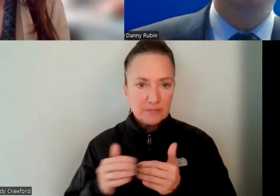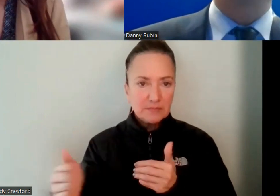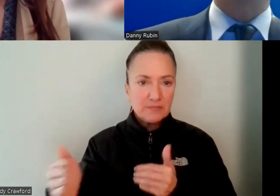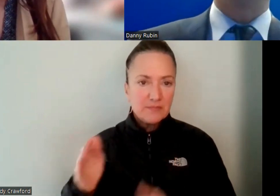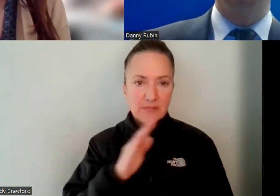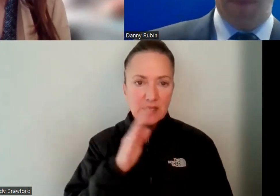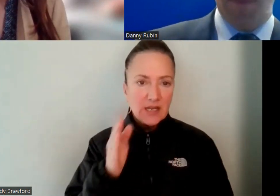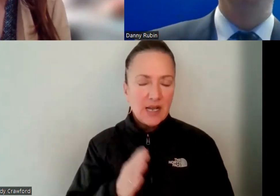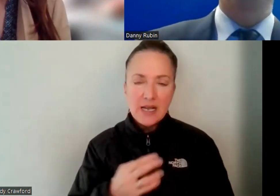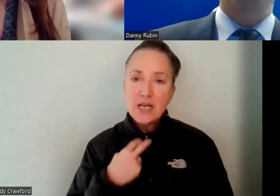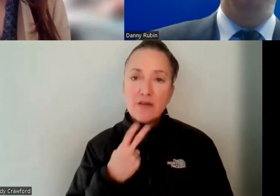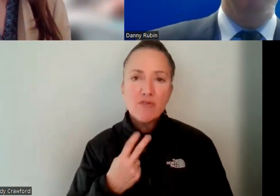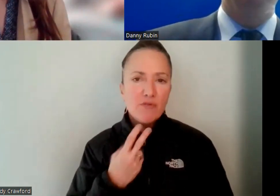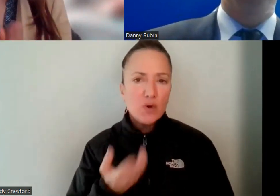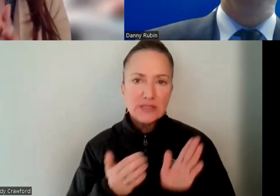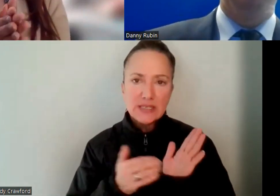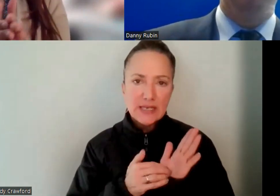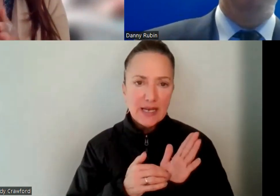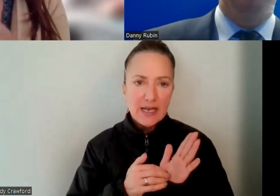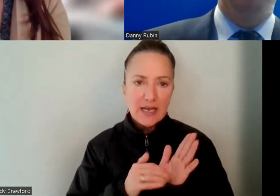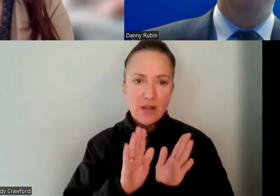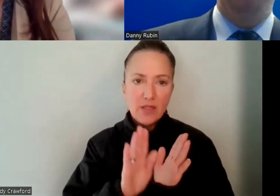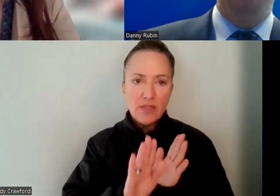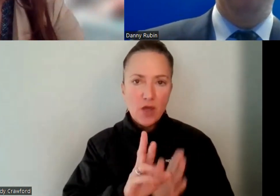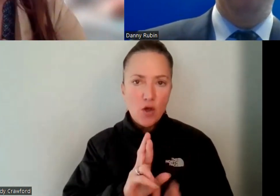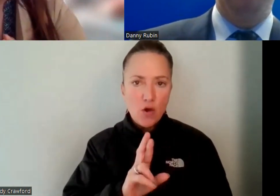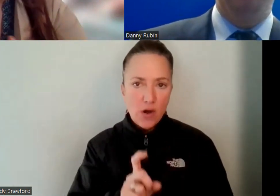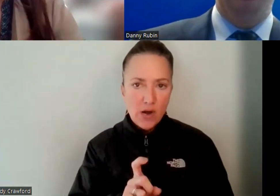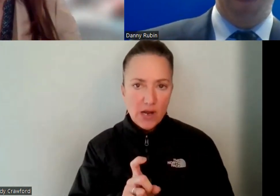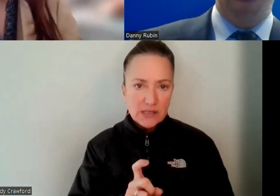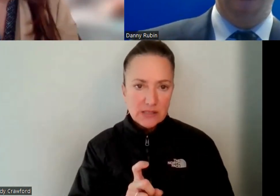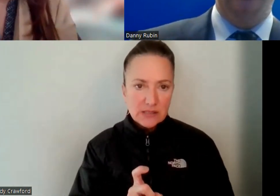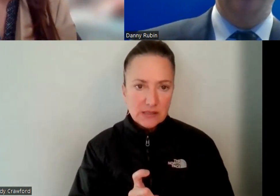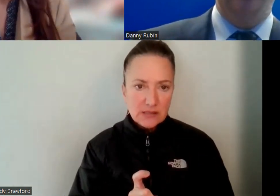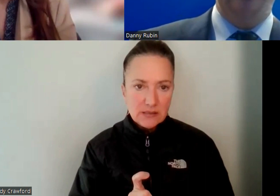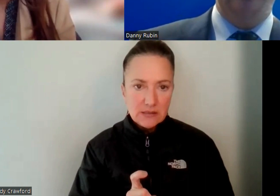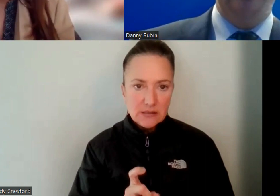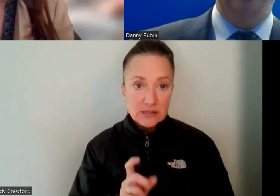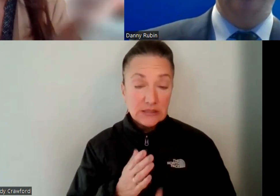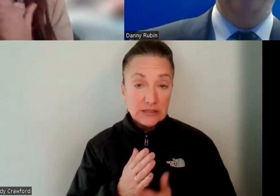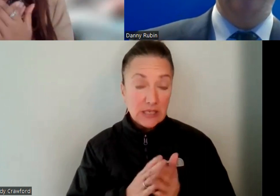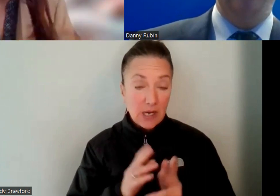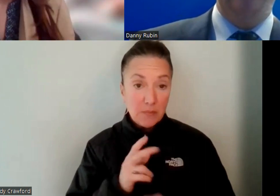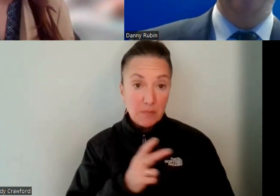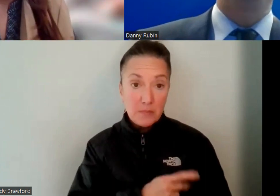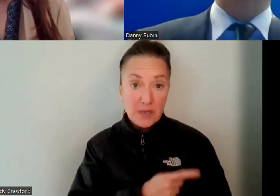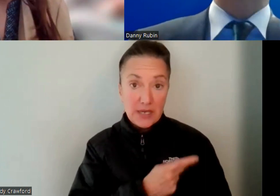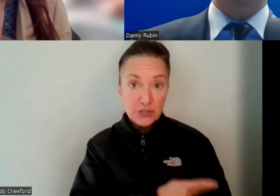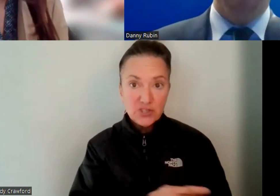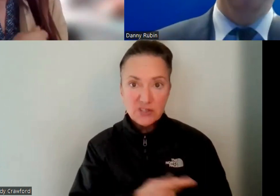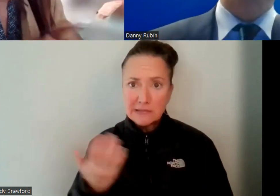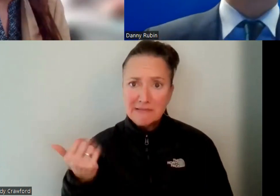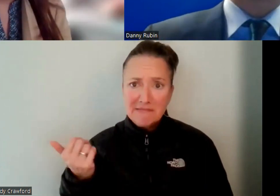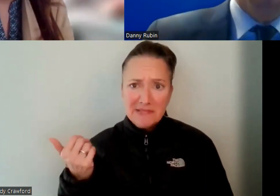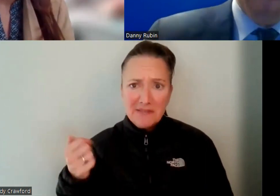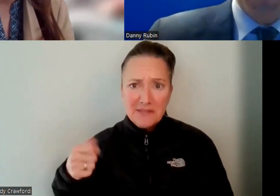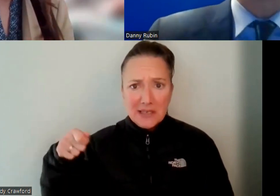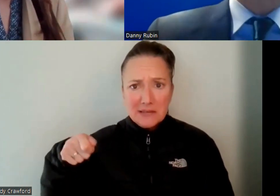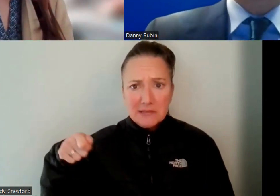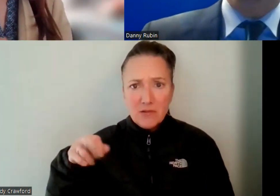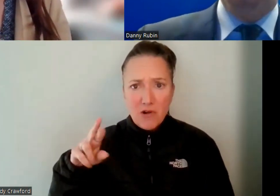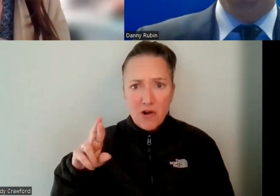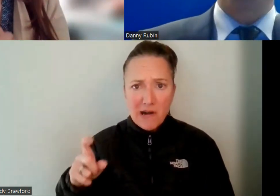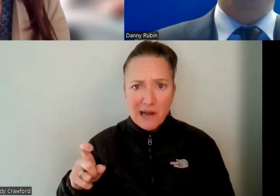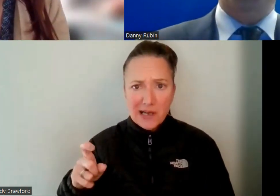the patient's Mm. prescriptions out loud, even though there were like some patients would have 15 prescriptions, and I would never say it out loud. I would show it to